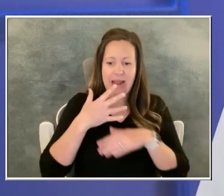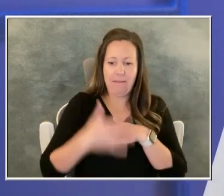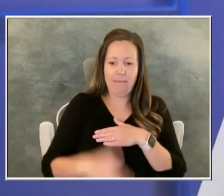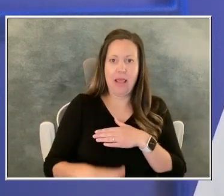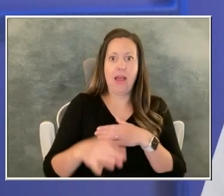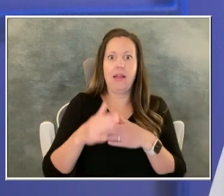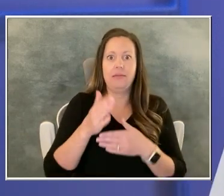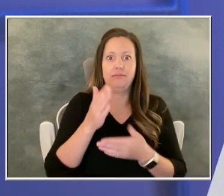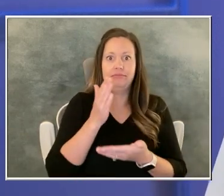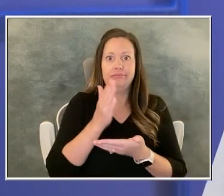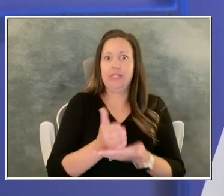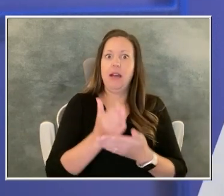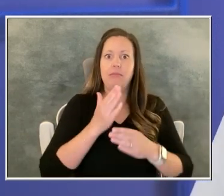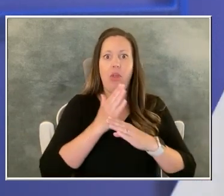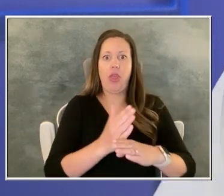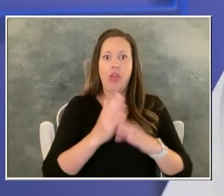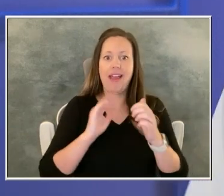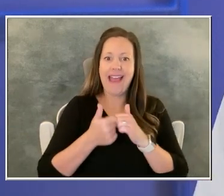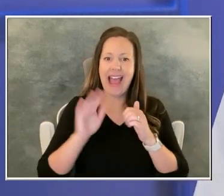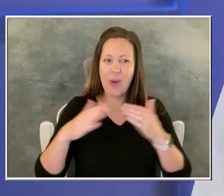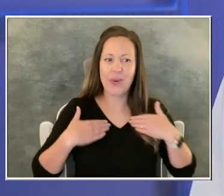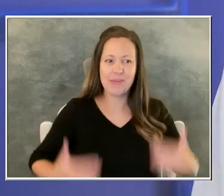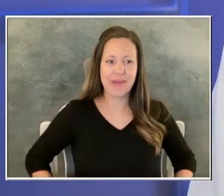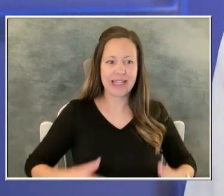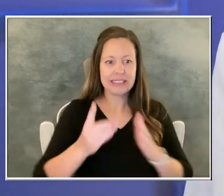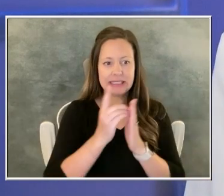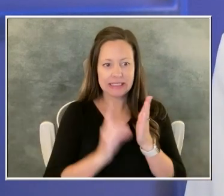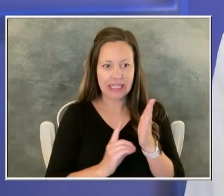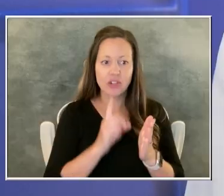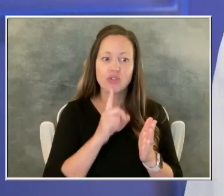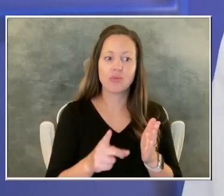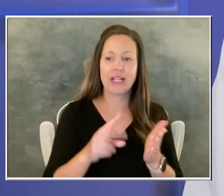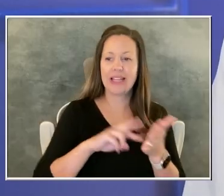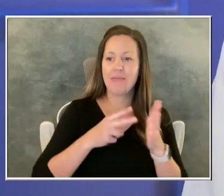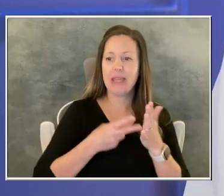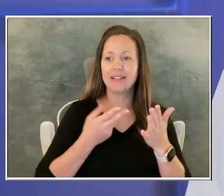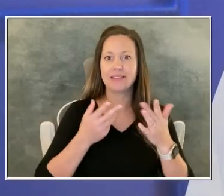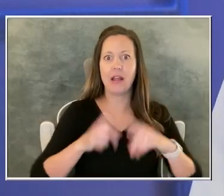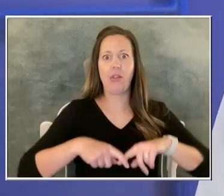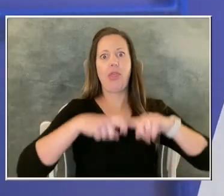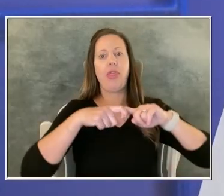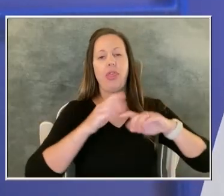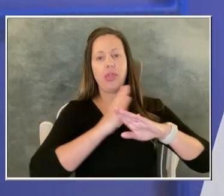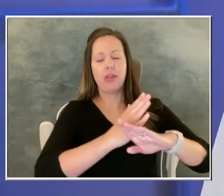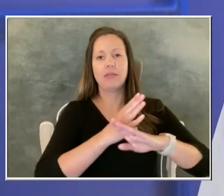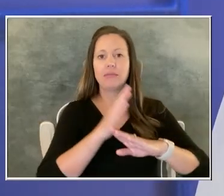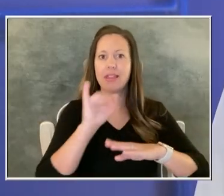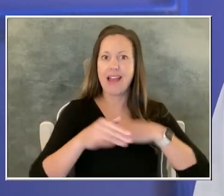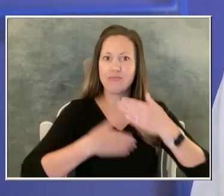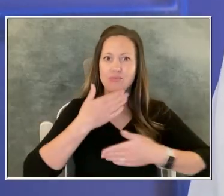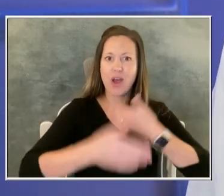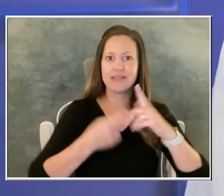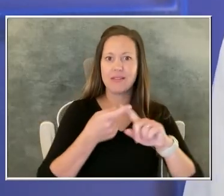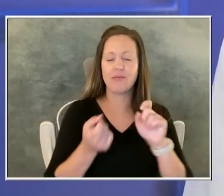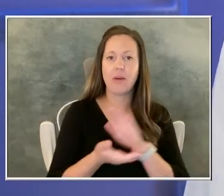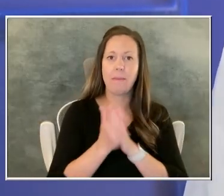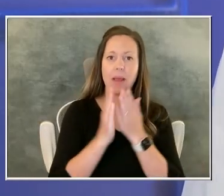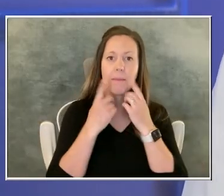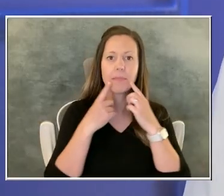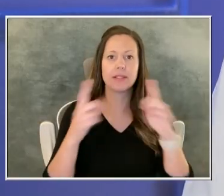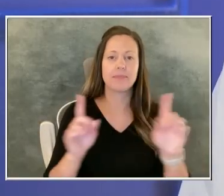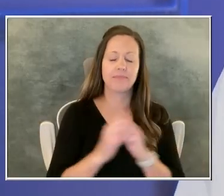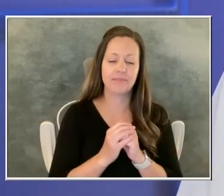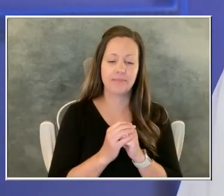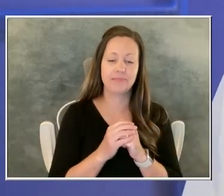of the way your body is designed. And so it really inhibits that process. So that's one of the first challenges. The second challenge is that